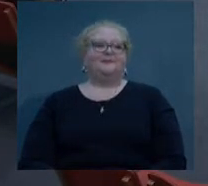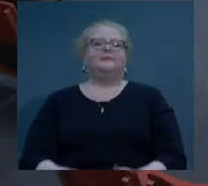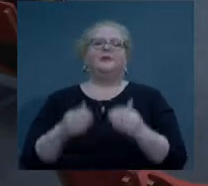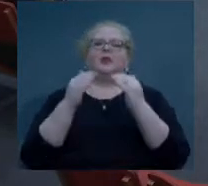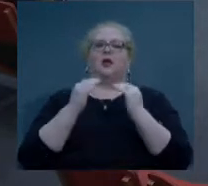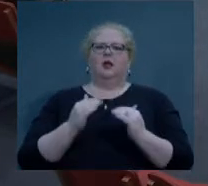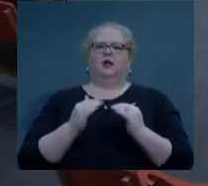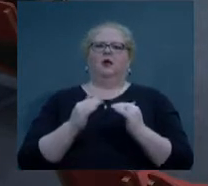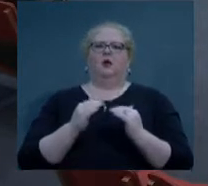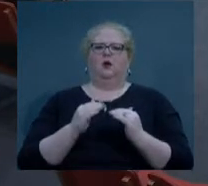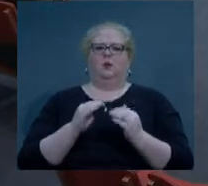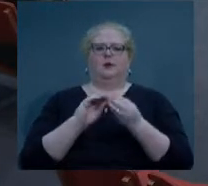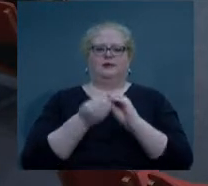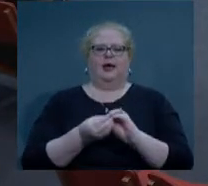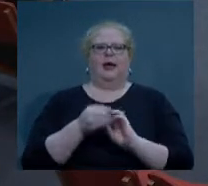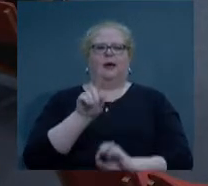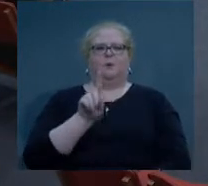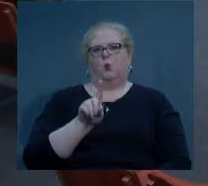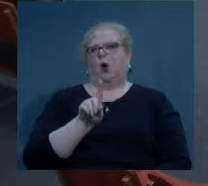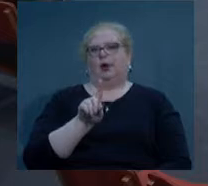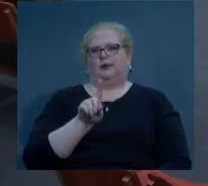The other item is item 1.